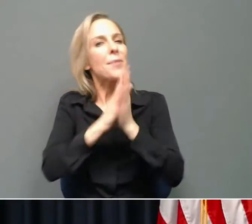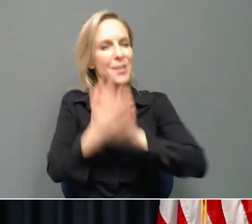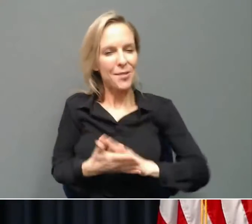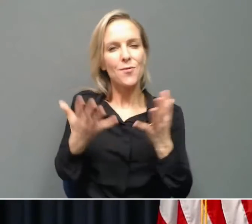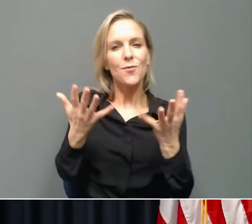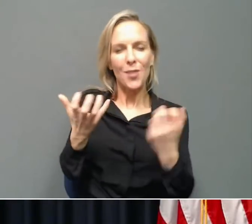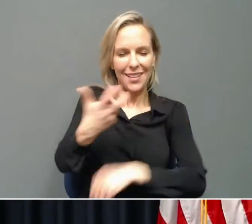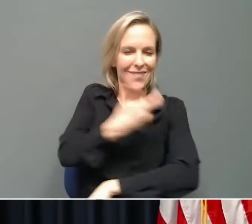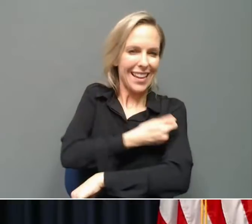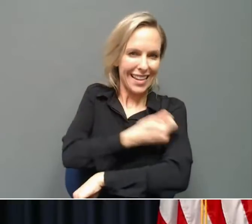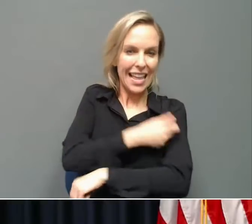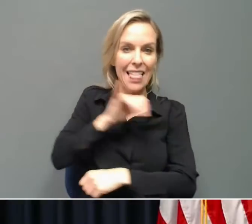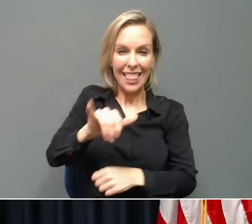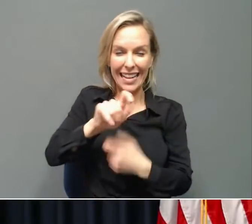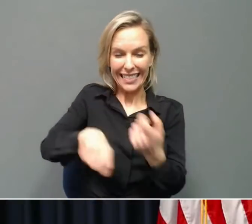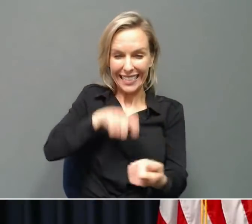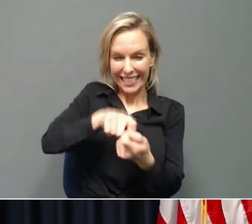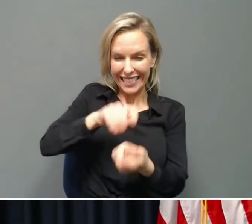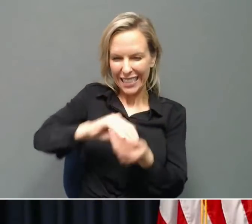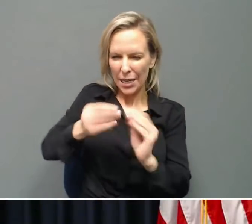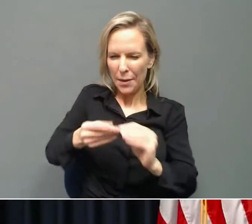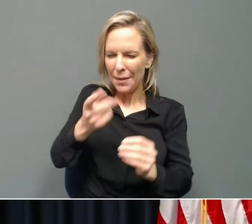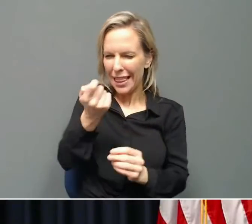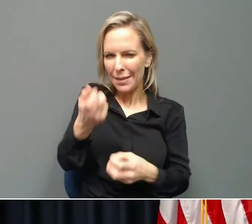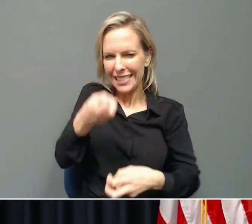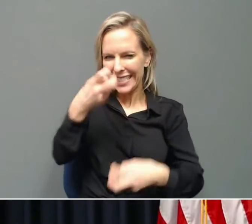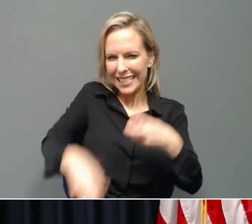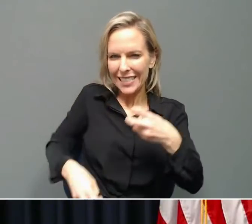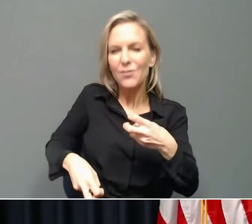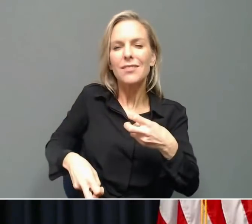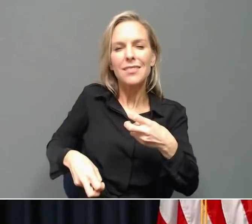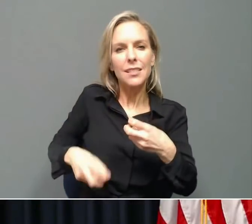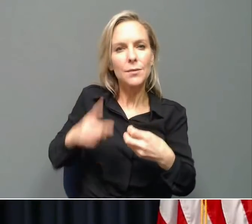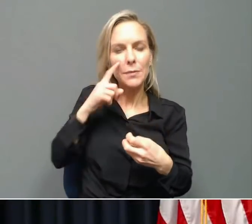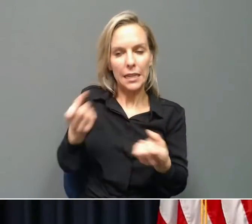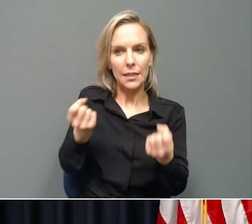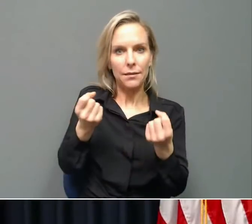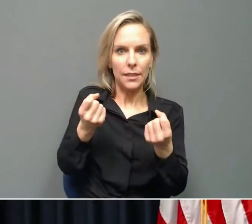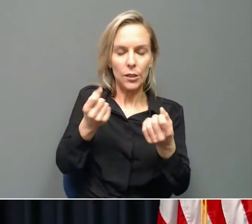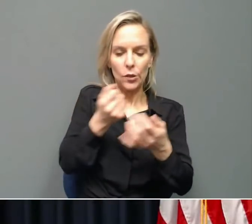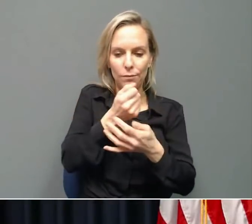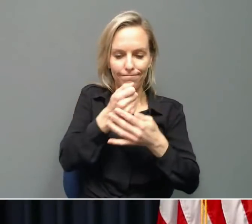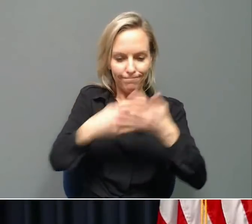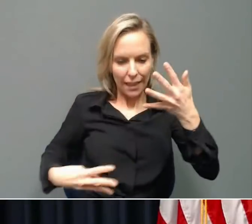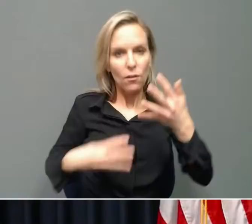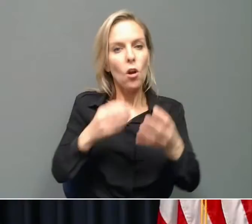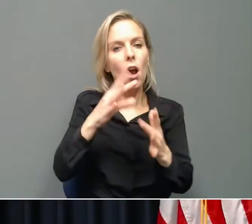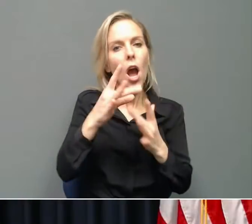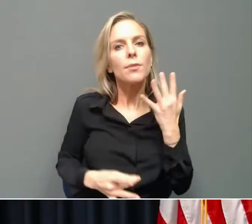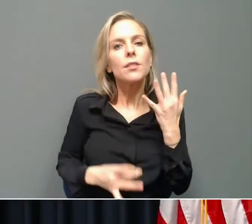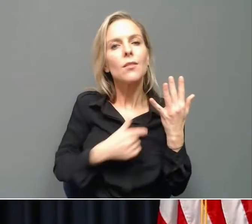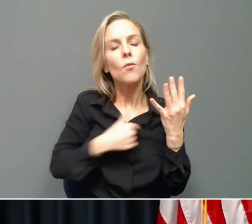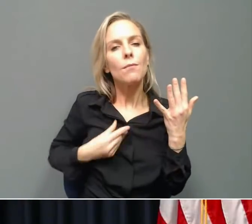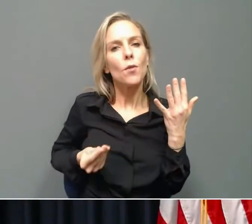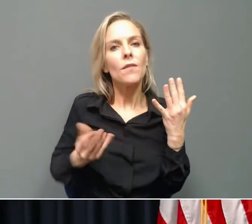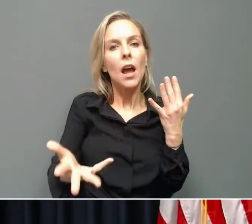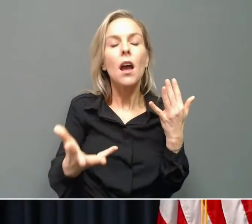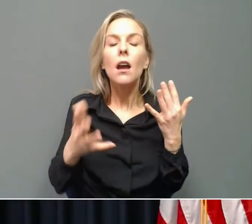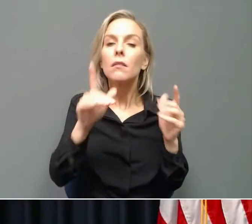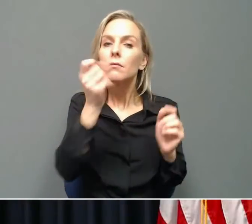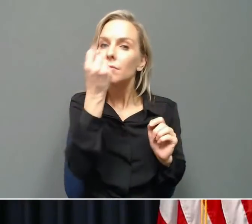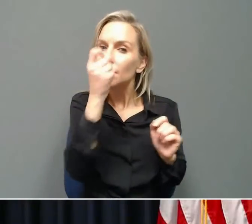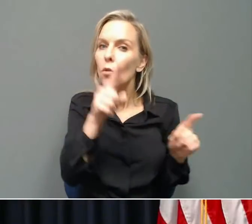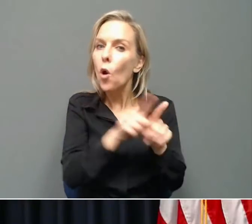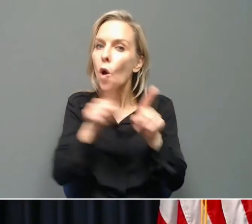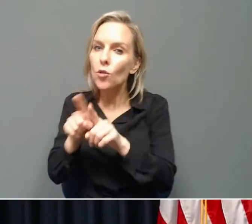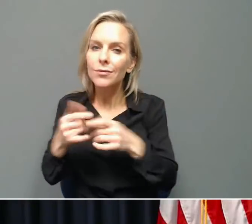number is going to be difficult given the number of options for them that they have had. We are also continuing programs